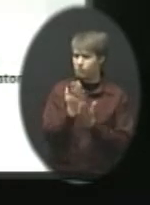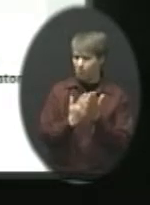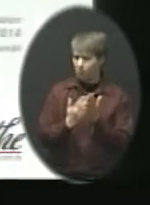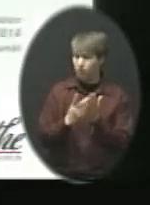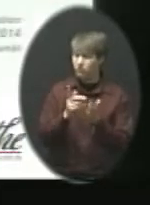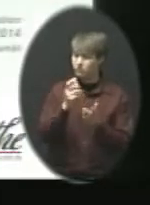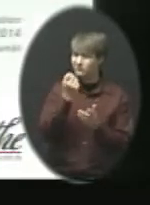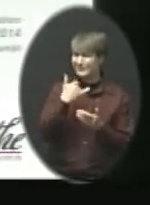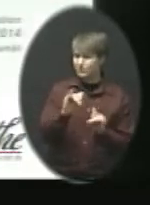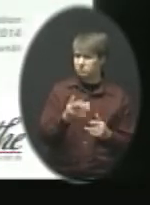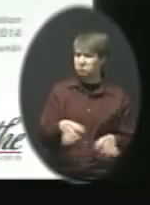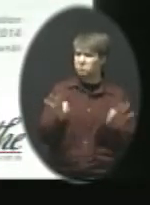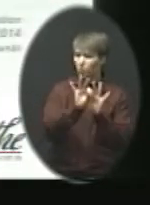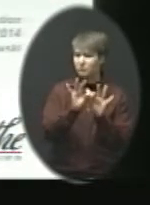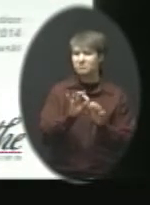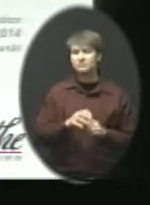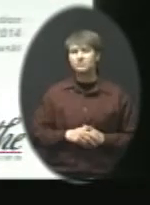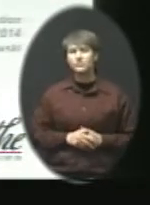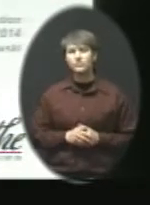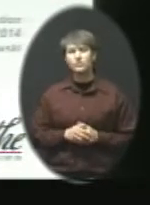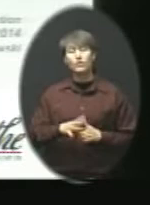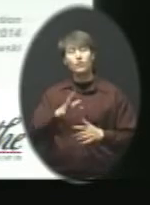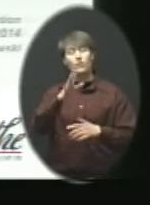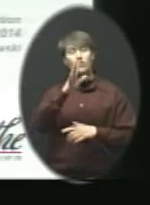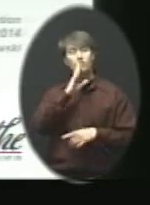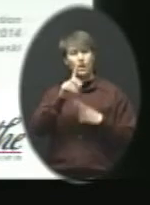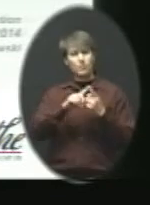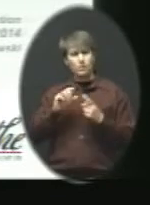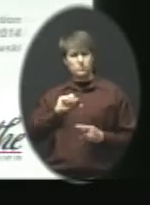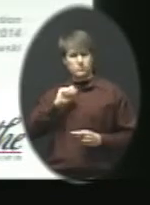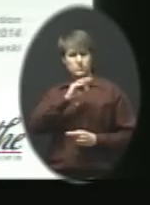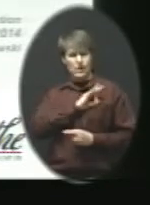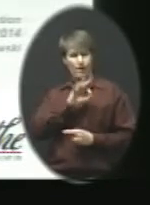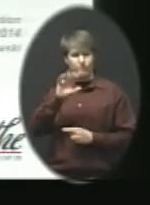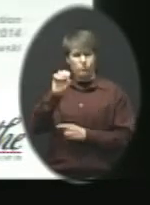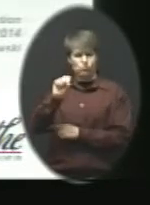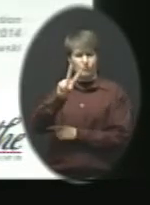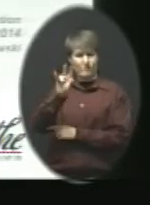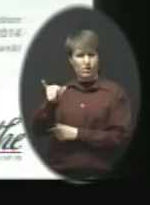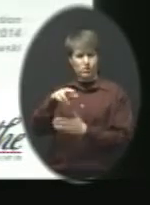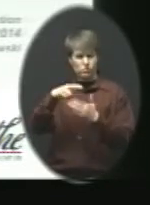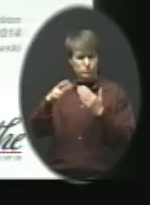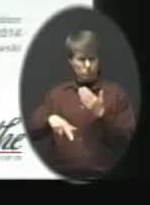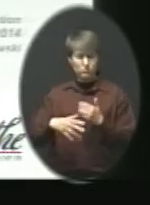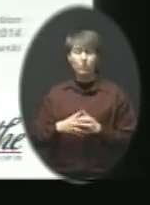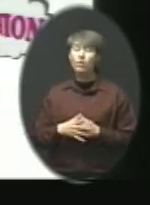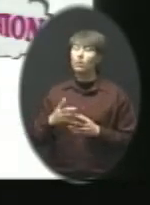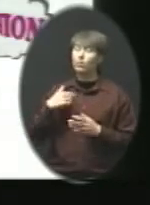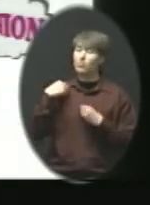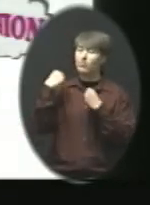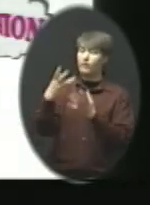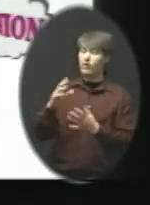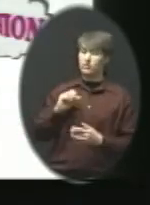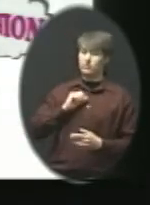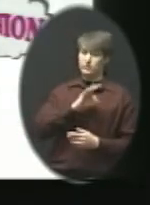important piece. Let's talk a little bit about the staff survey results. We provided the staff survey